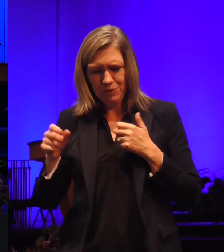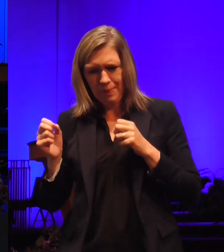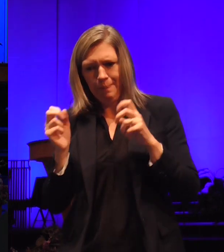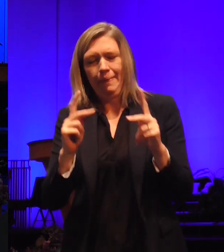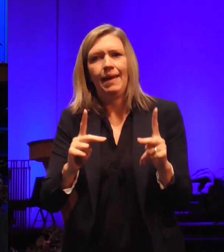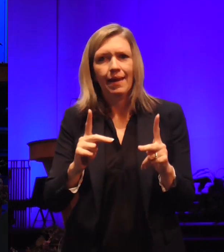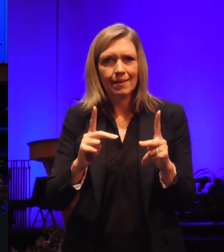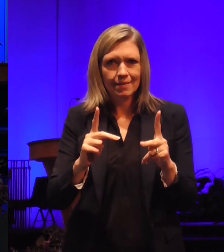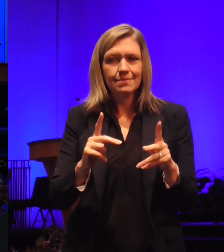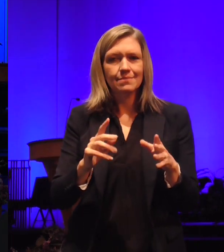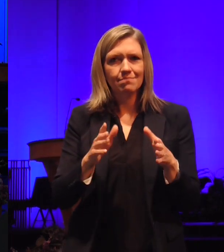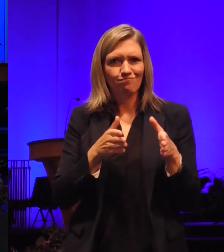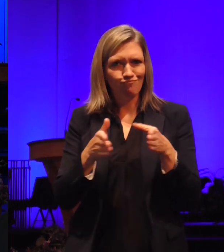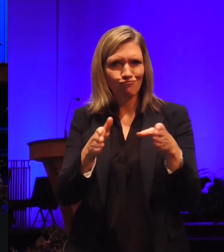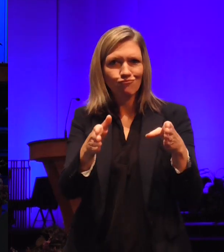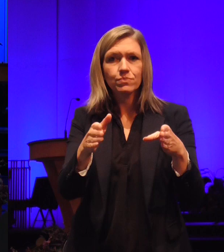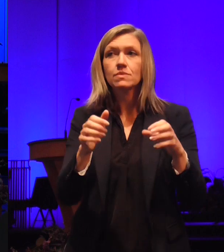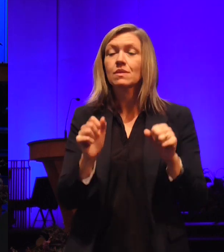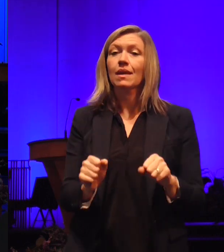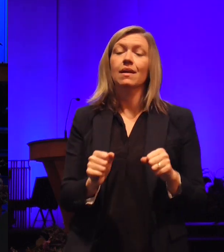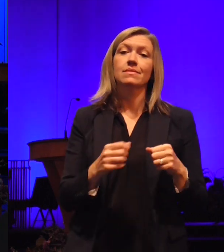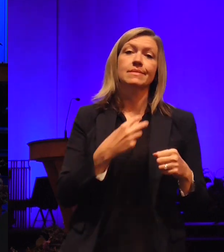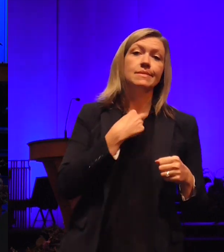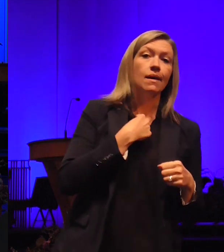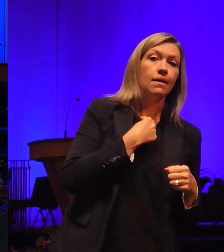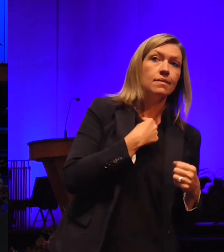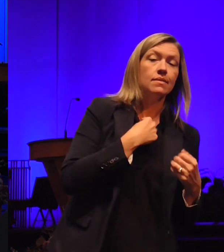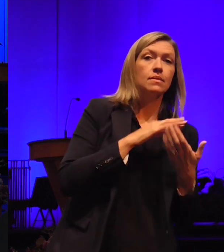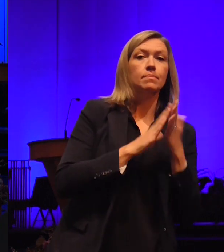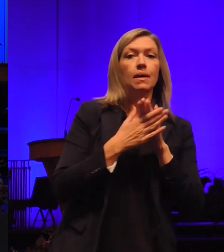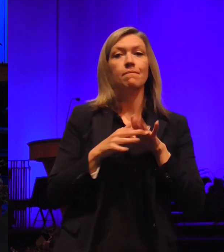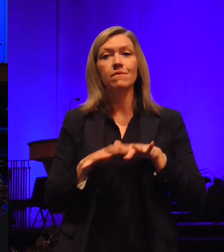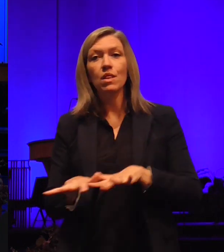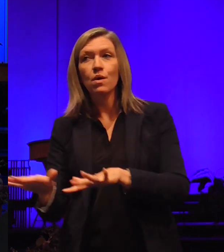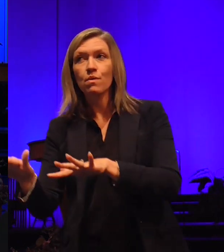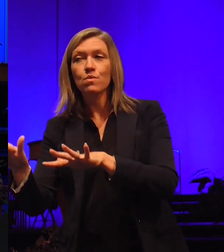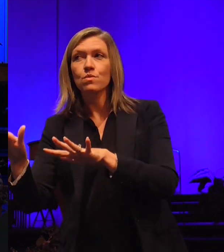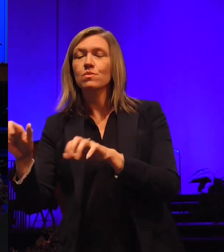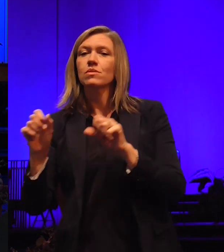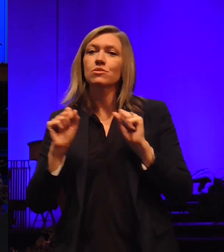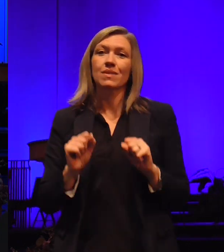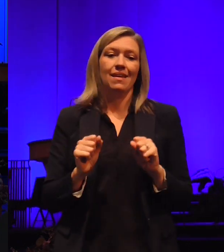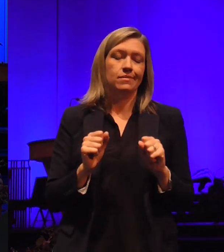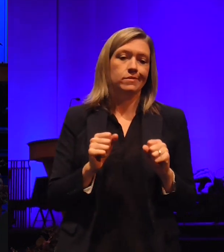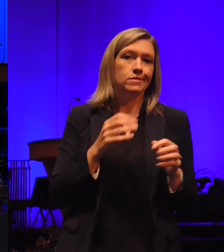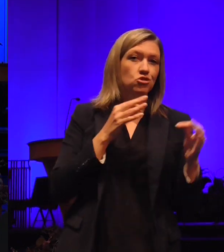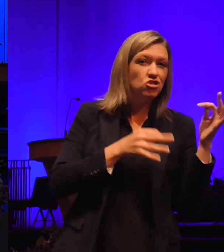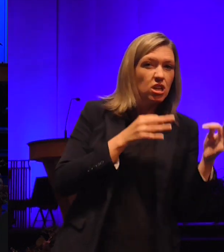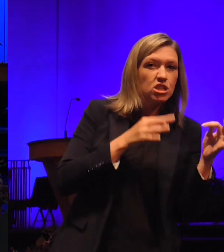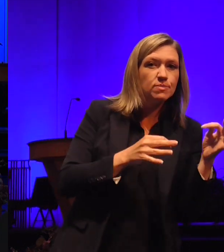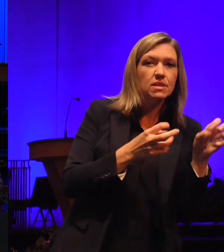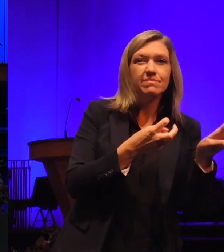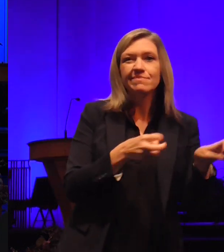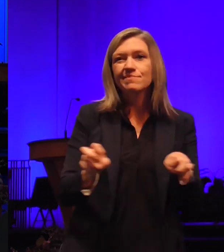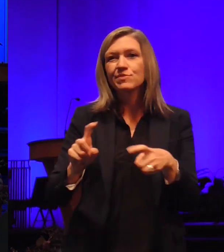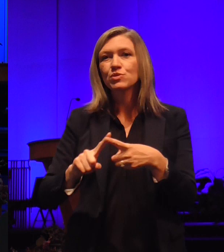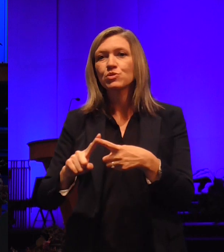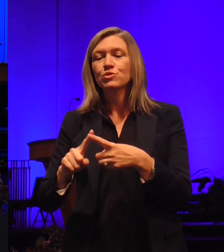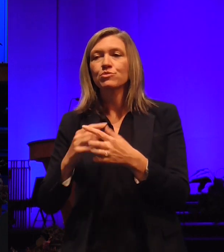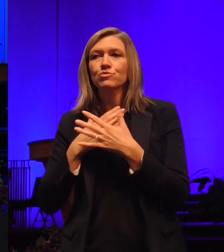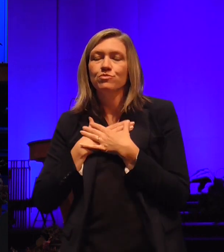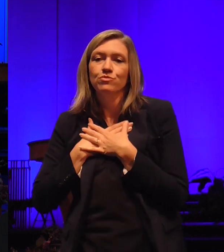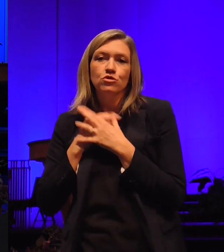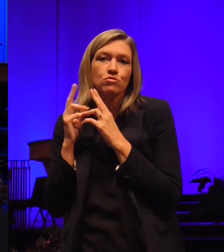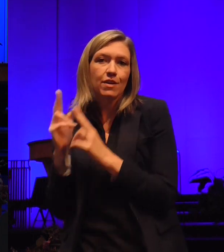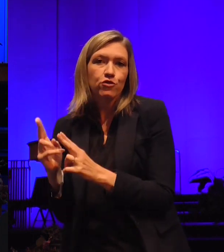it. You can move from stuck to flow. You can move from judgment to reverence. You can